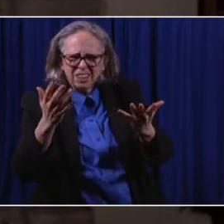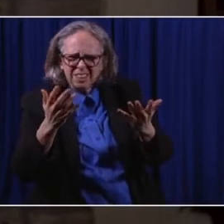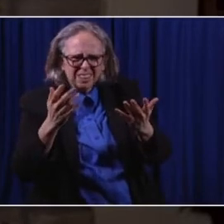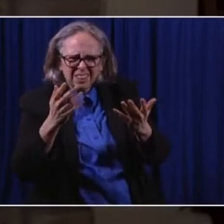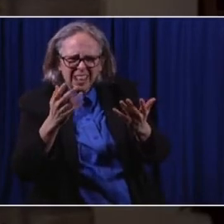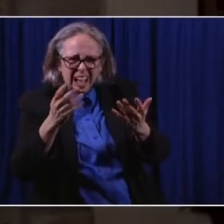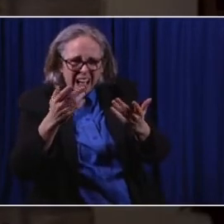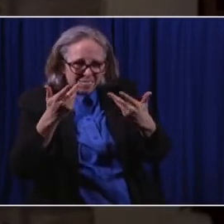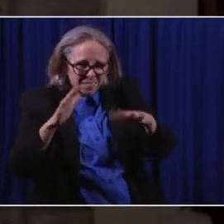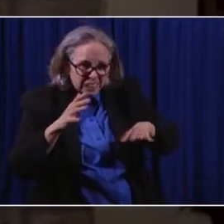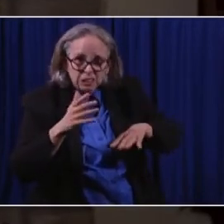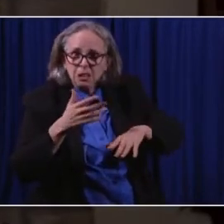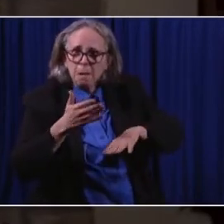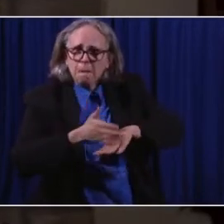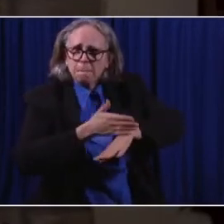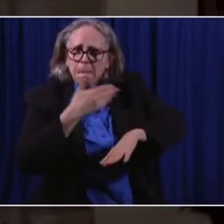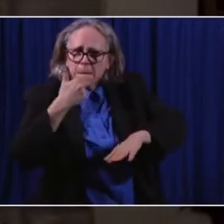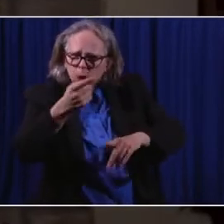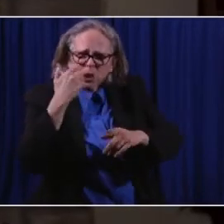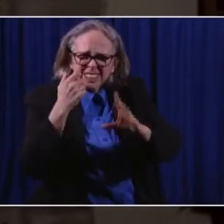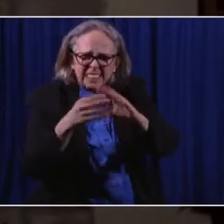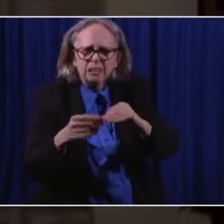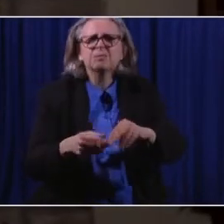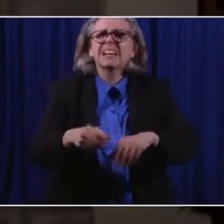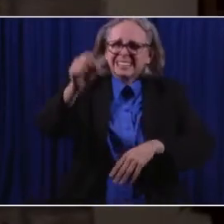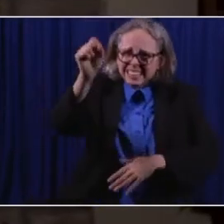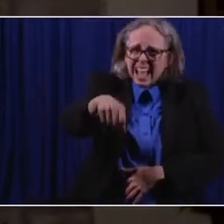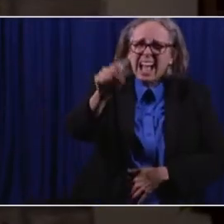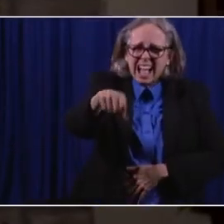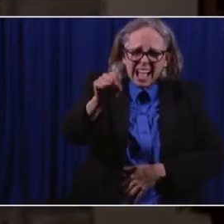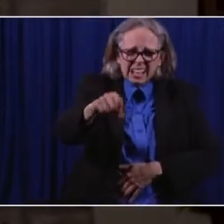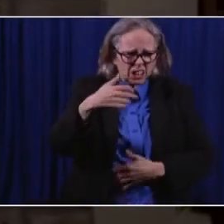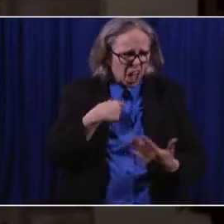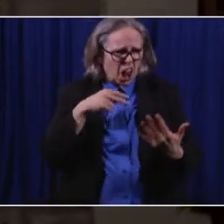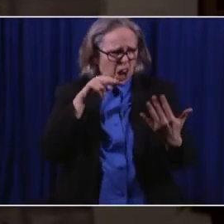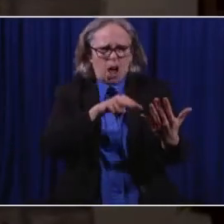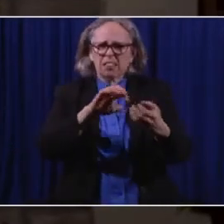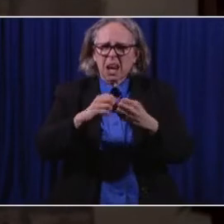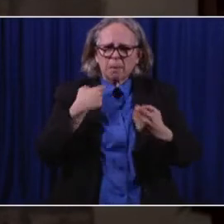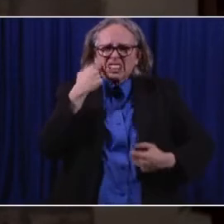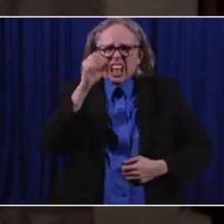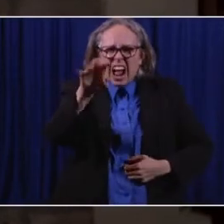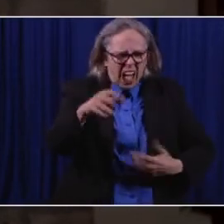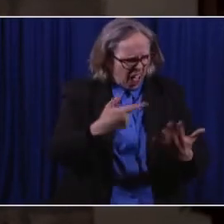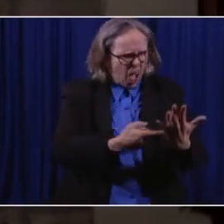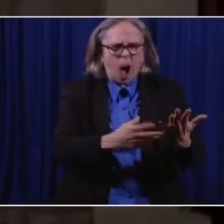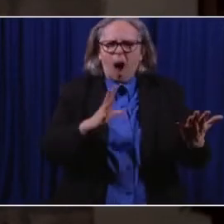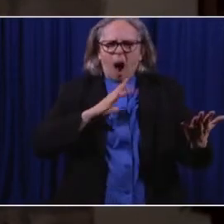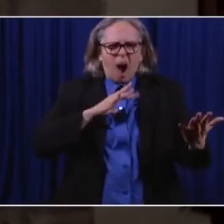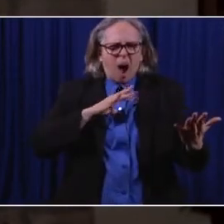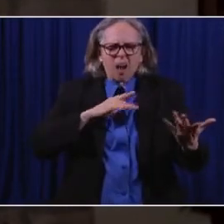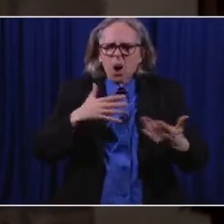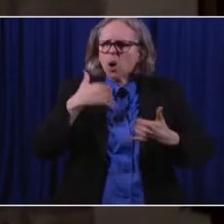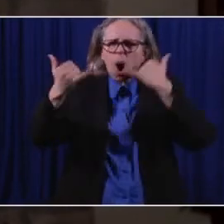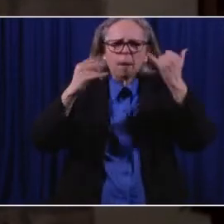Yeah, I looked at what I was seeing and didn't like what I was seeing, and I talked to the people who I thought could change